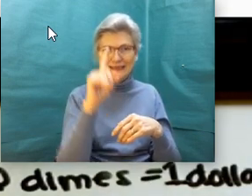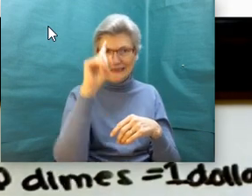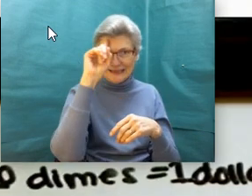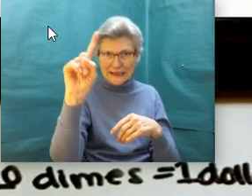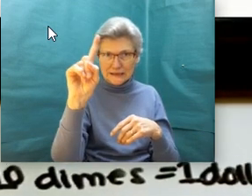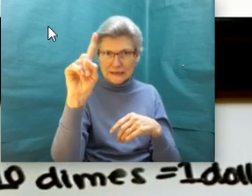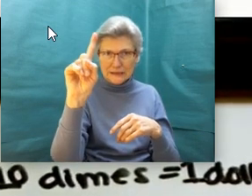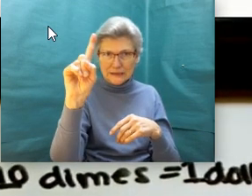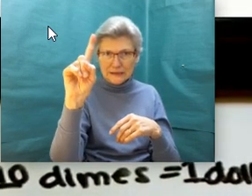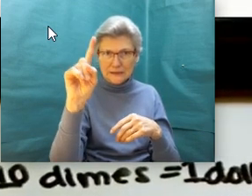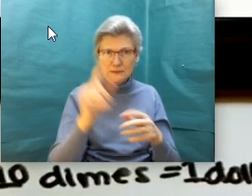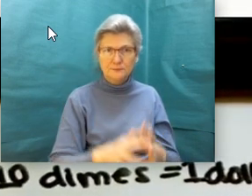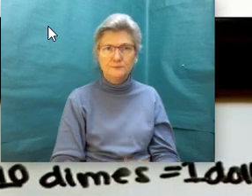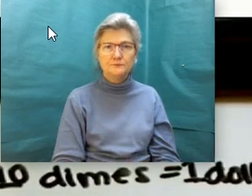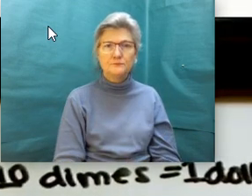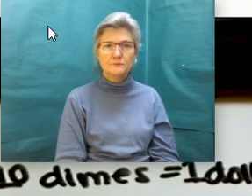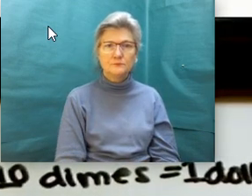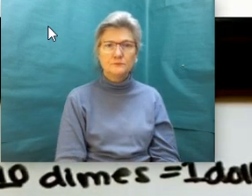100 cents.